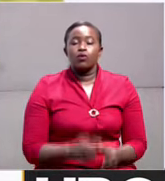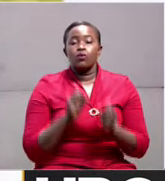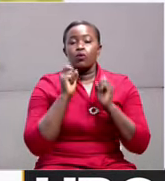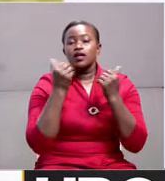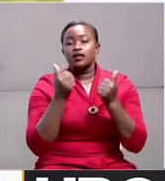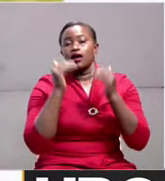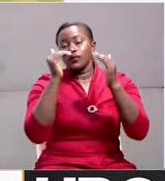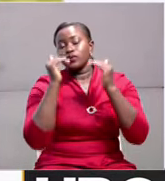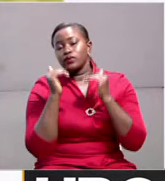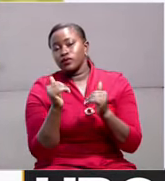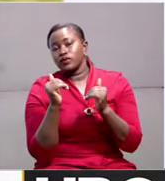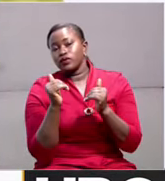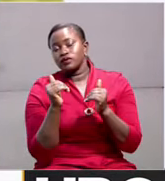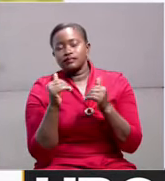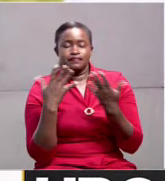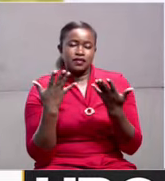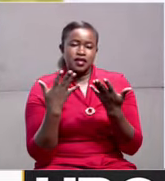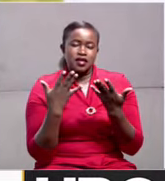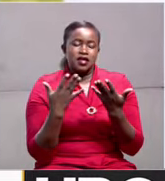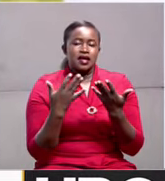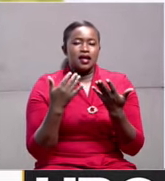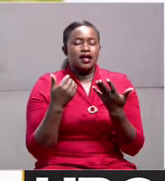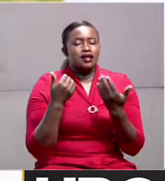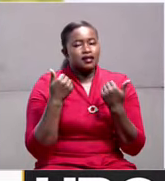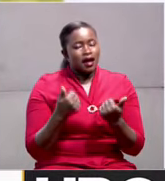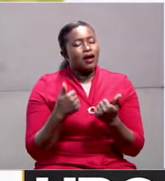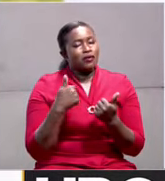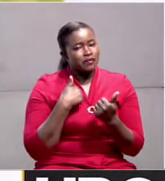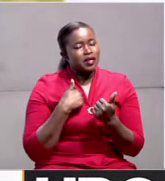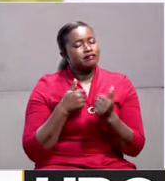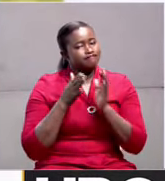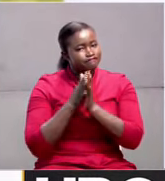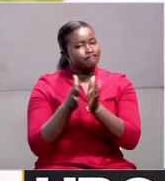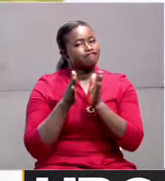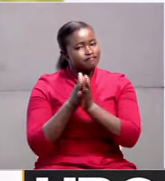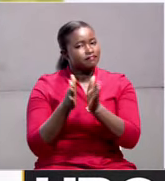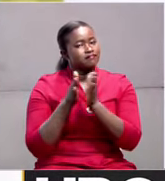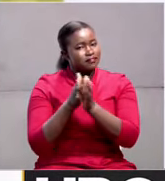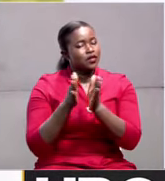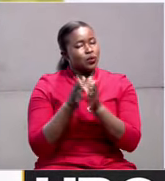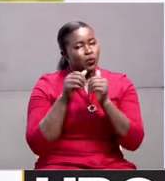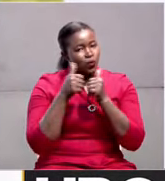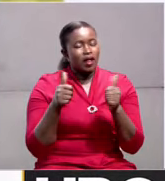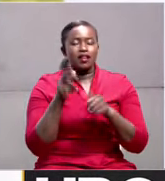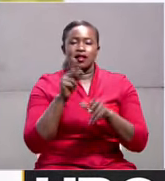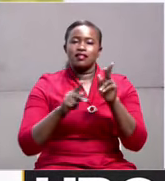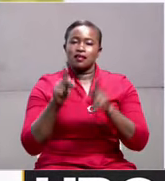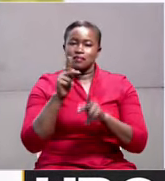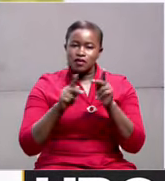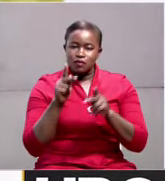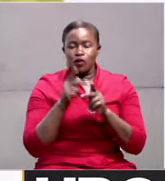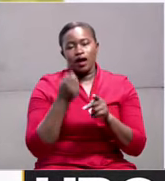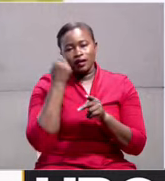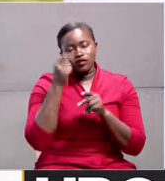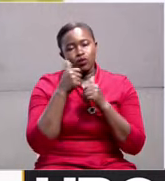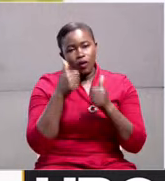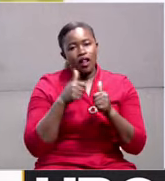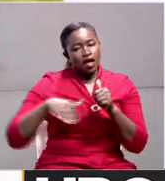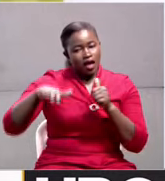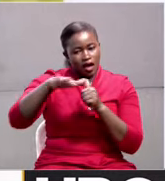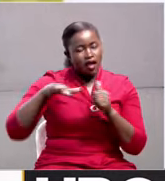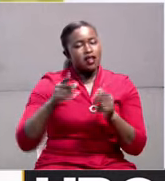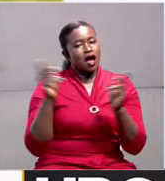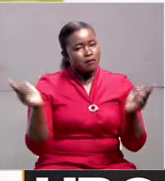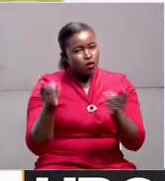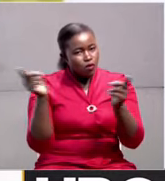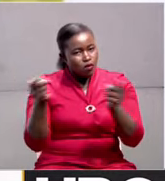to, so I was able to convince the wananchi in the cattle corridor